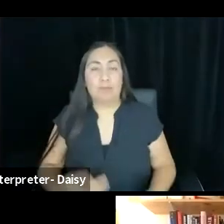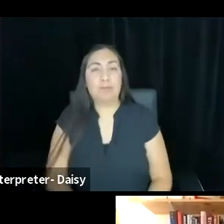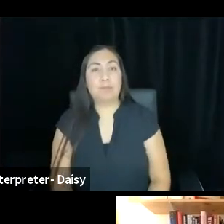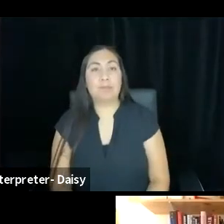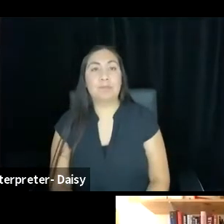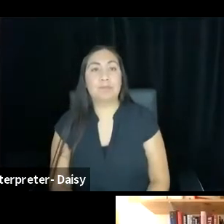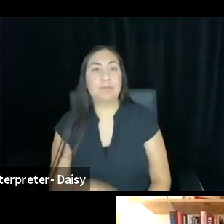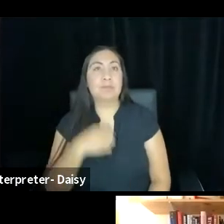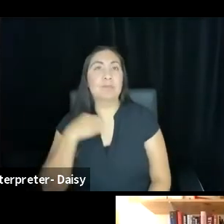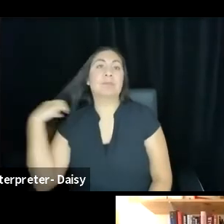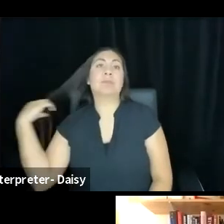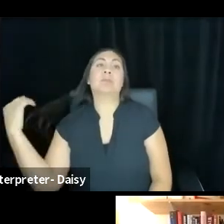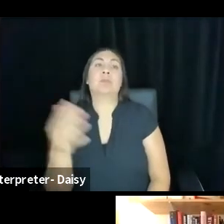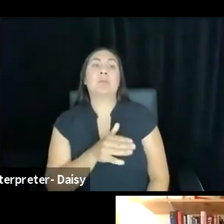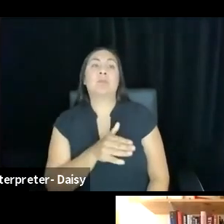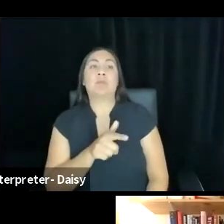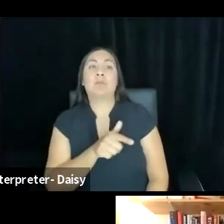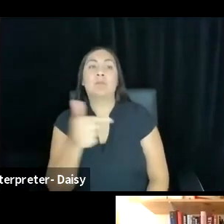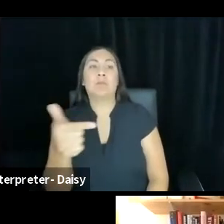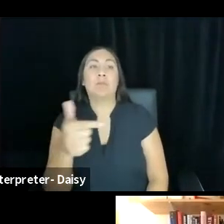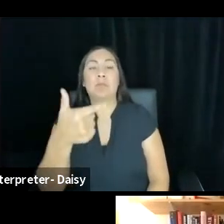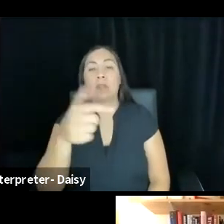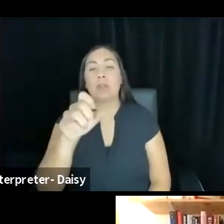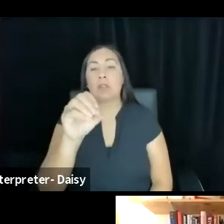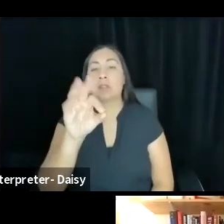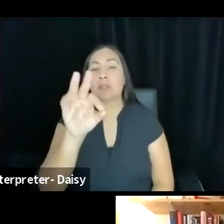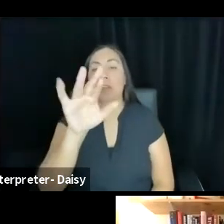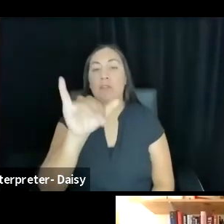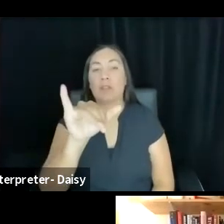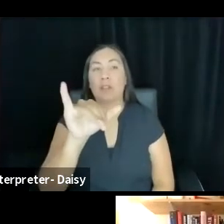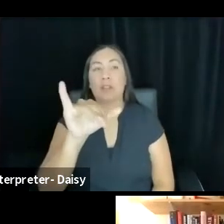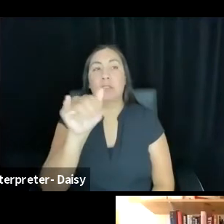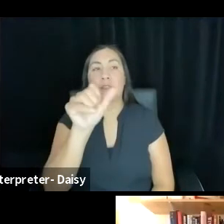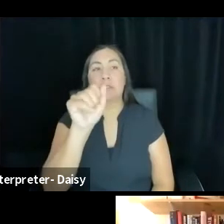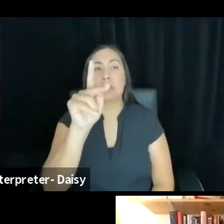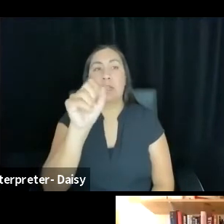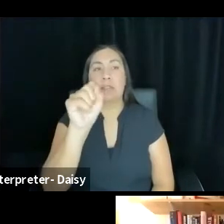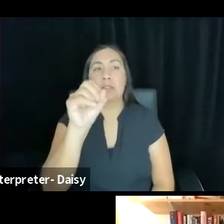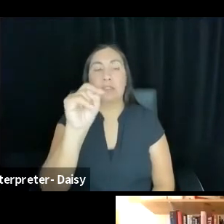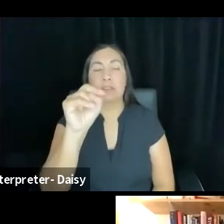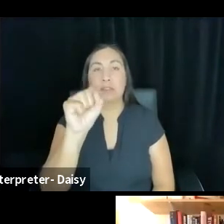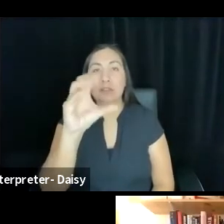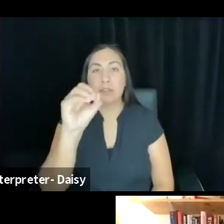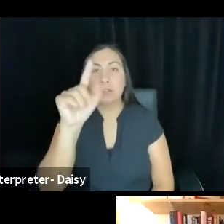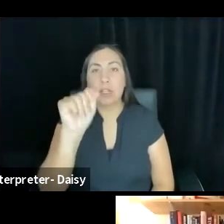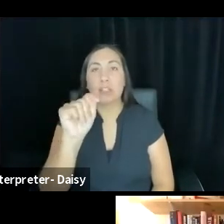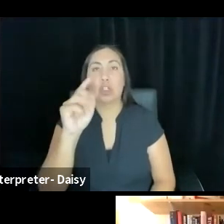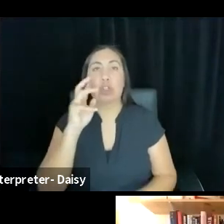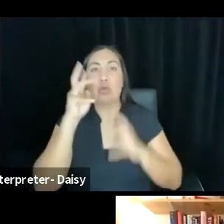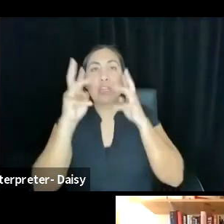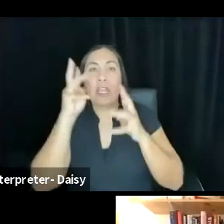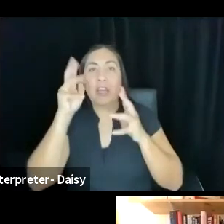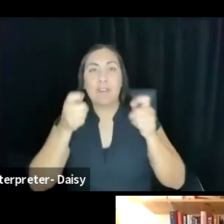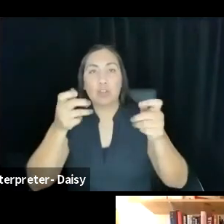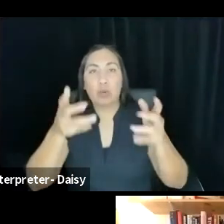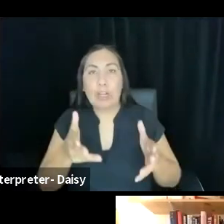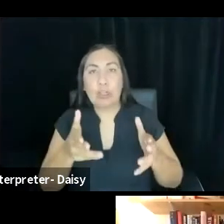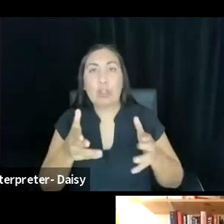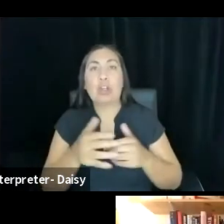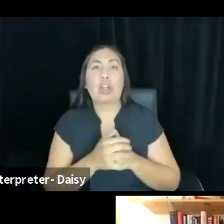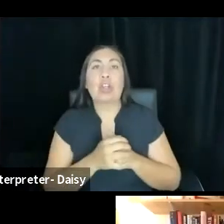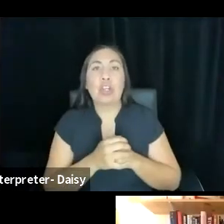And I'm Jeffrey Jackson Scott, the creative director of People Mover. And yeah, Nicole talking about feeling